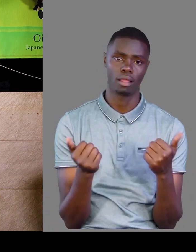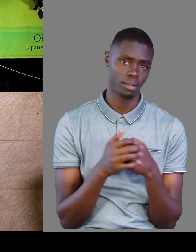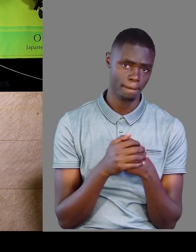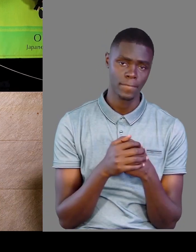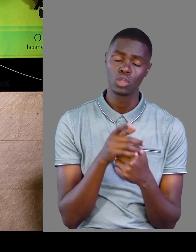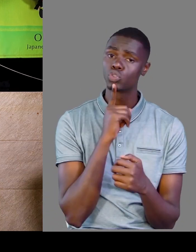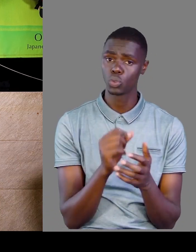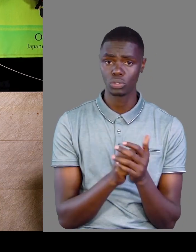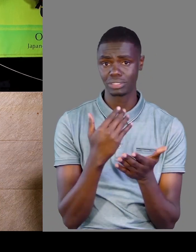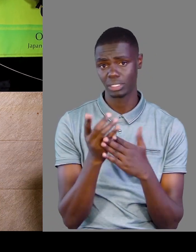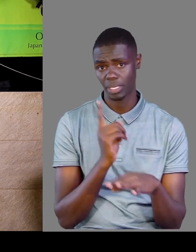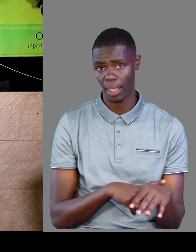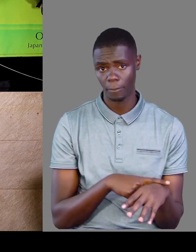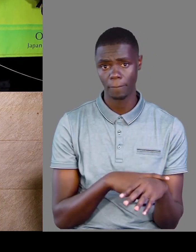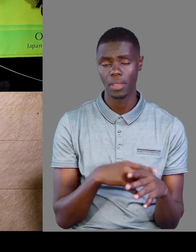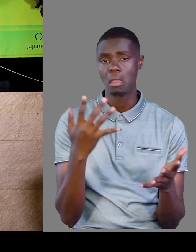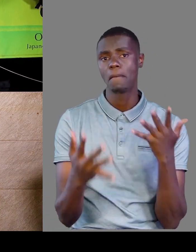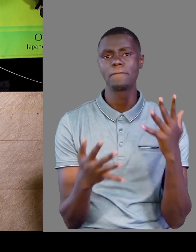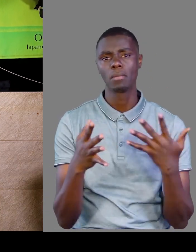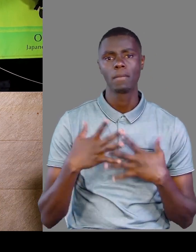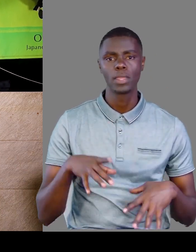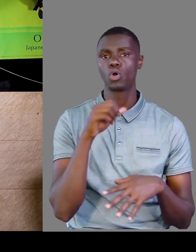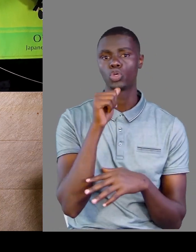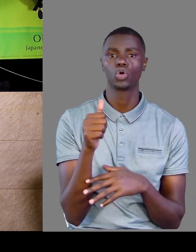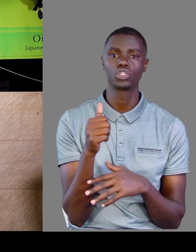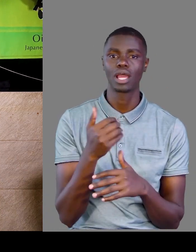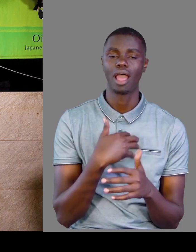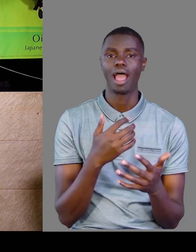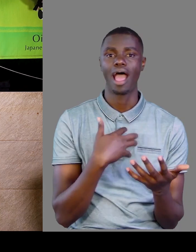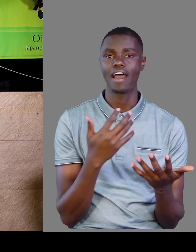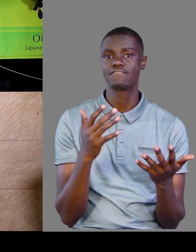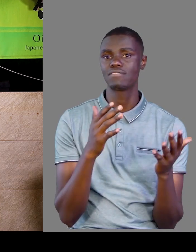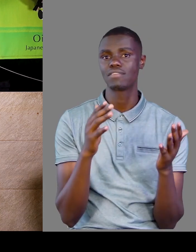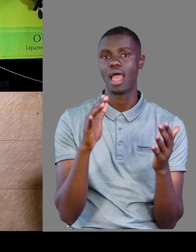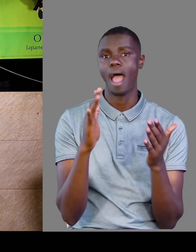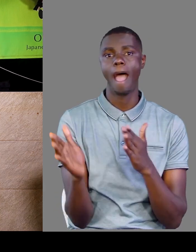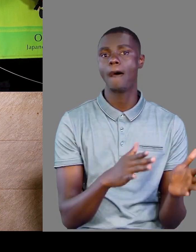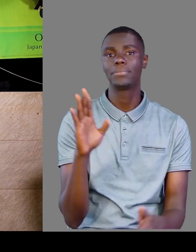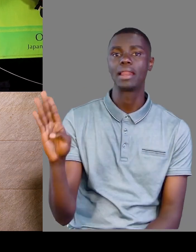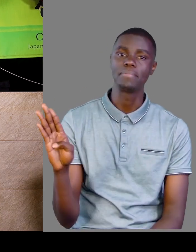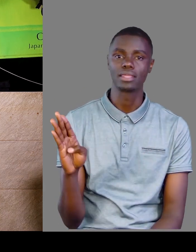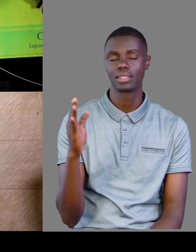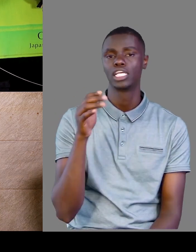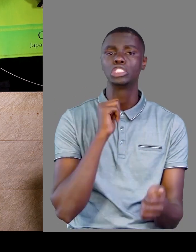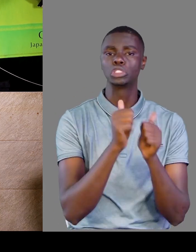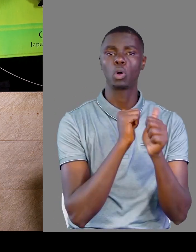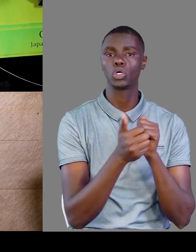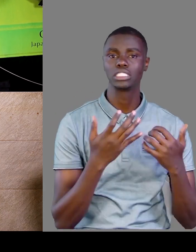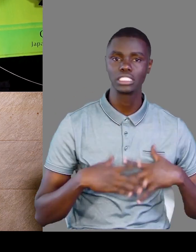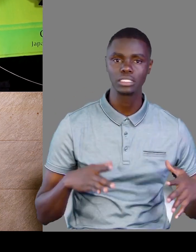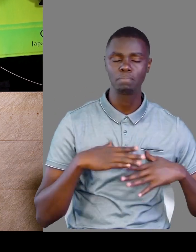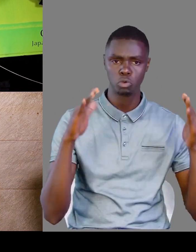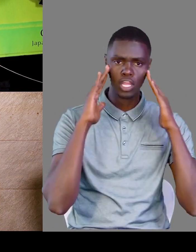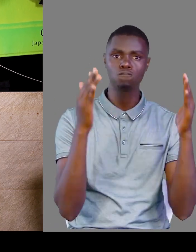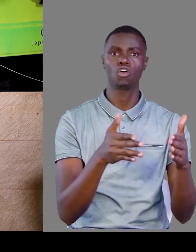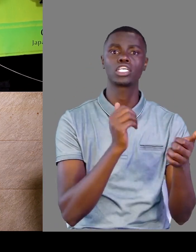heal back. So sometimes you find that maybe people don't have a fallback plan because sports people are